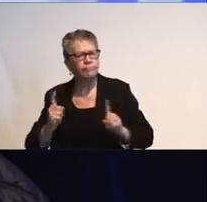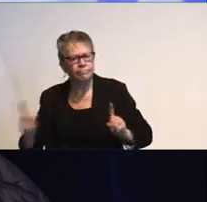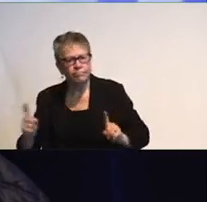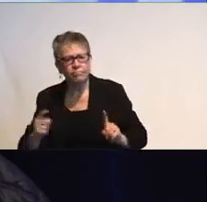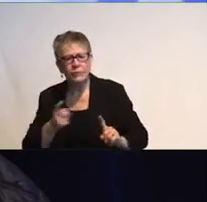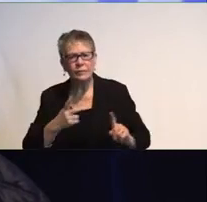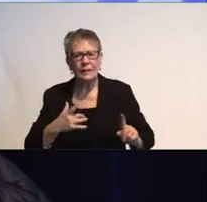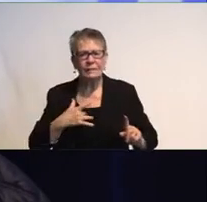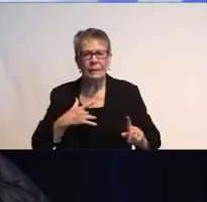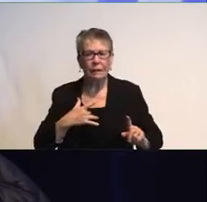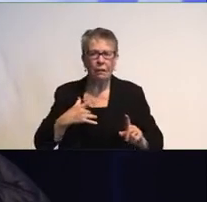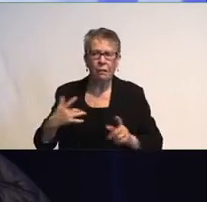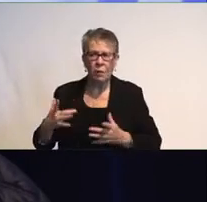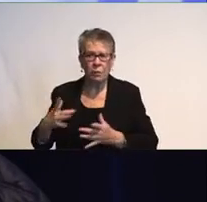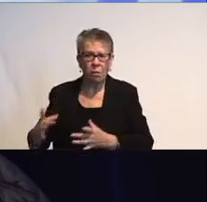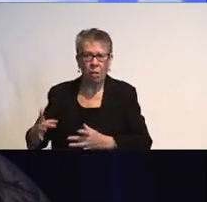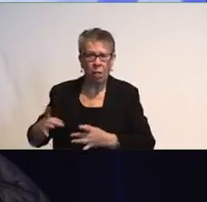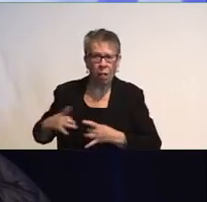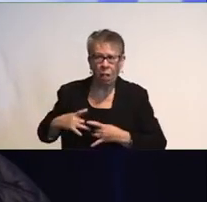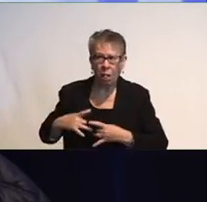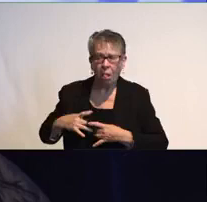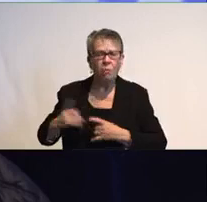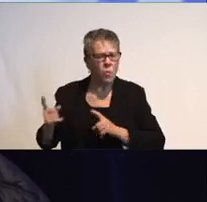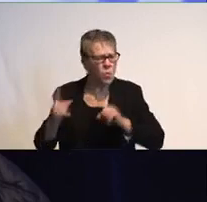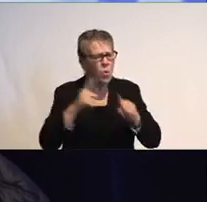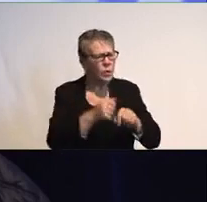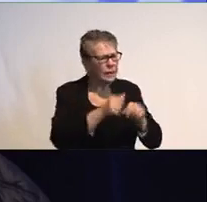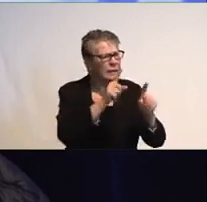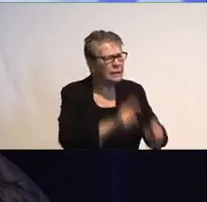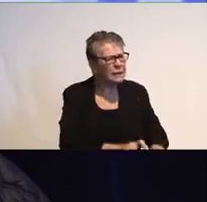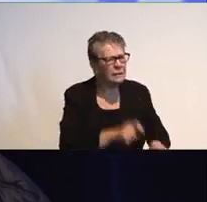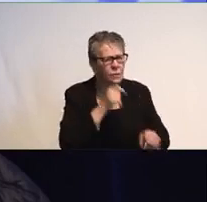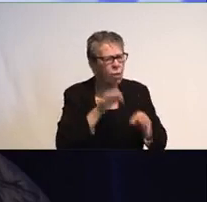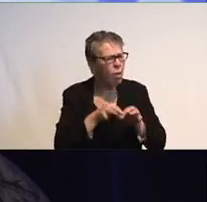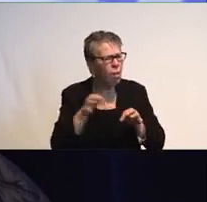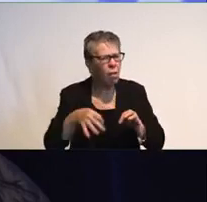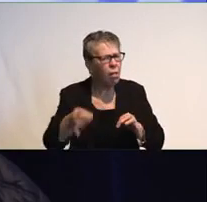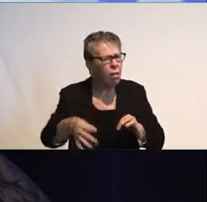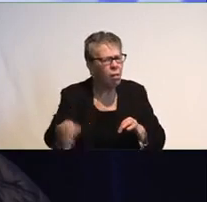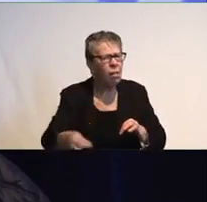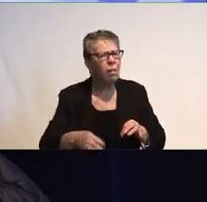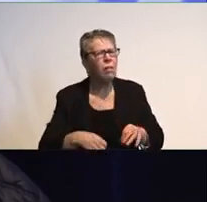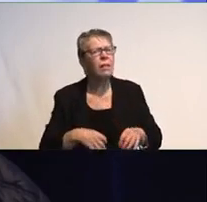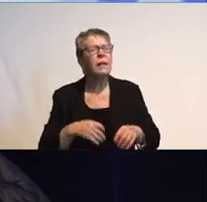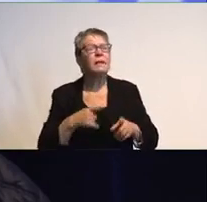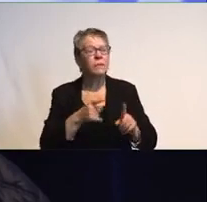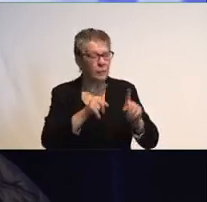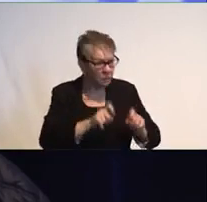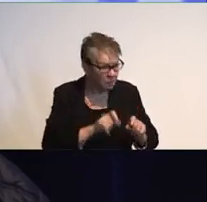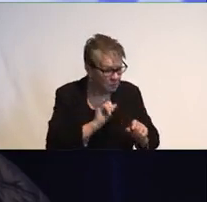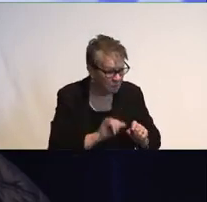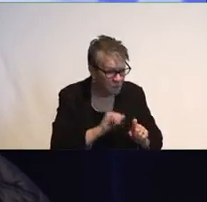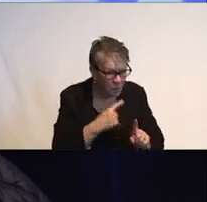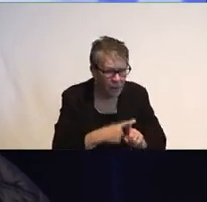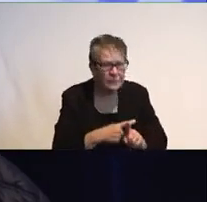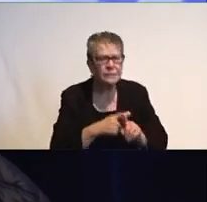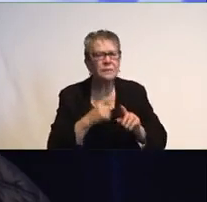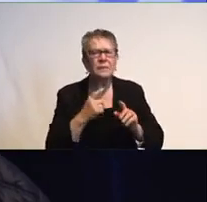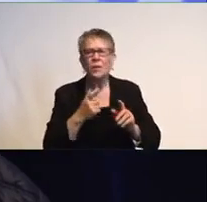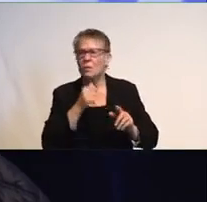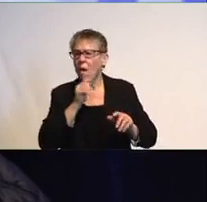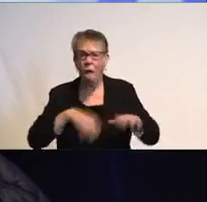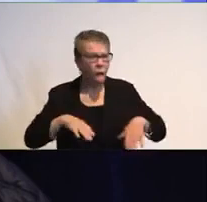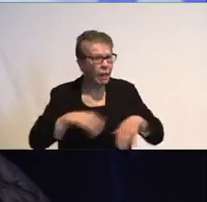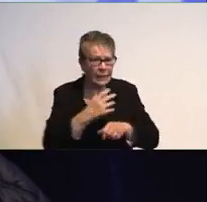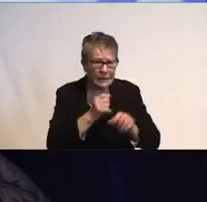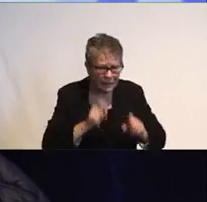exposed. Please stay home until your test results come back, and stay home if you are not feeling well. So let's